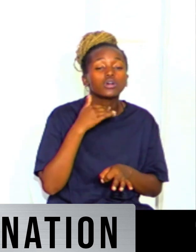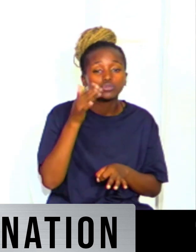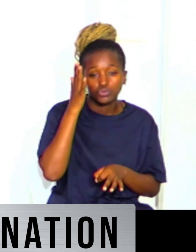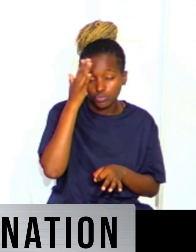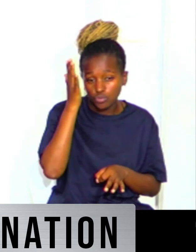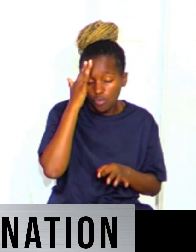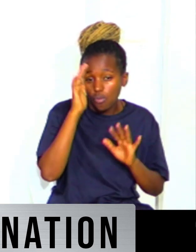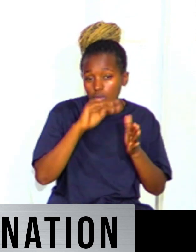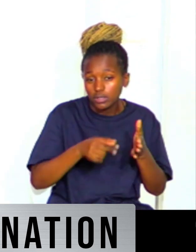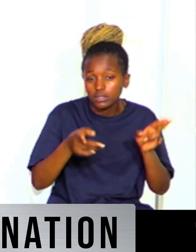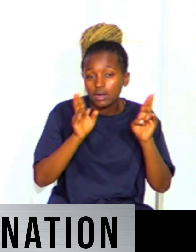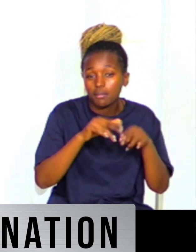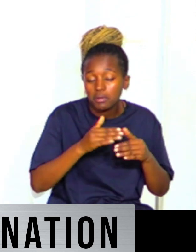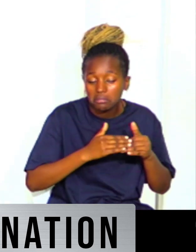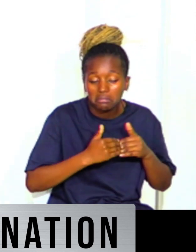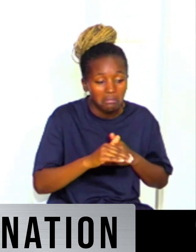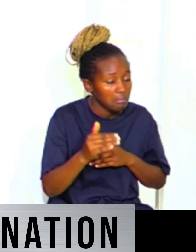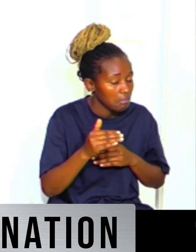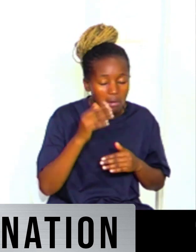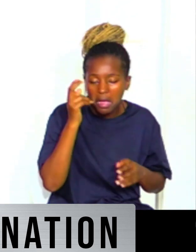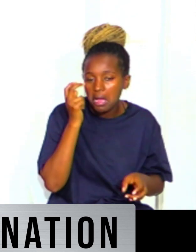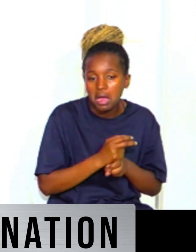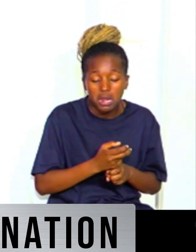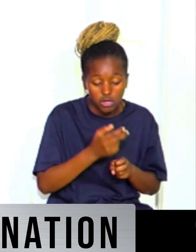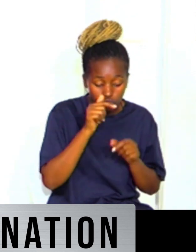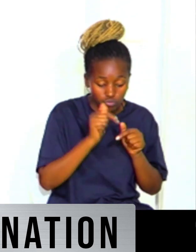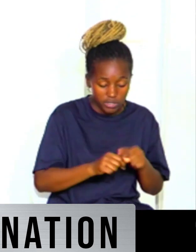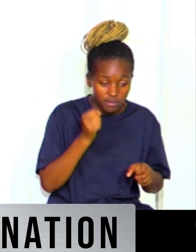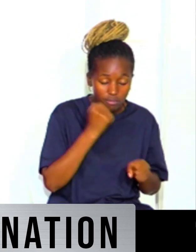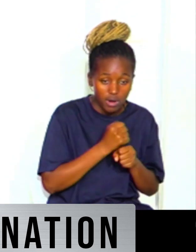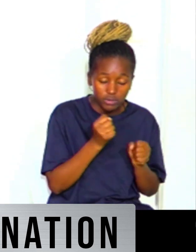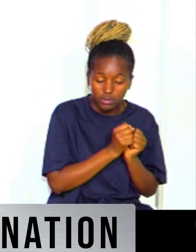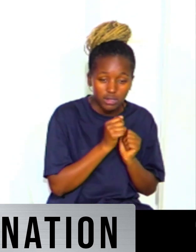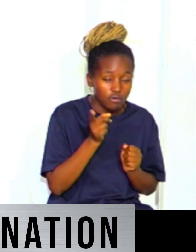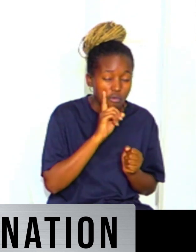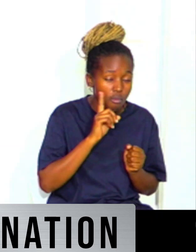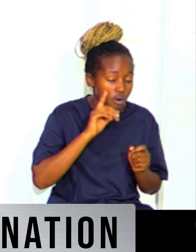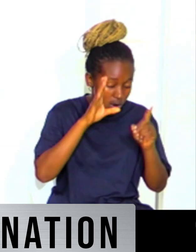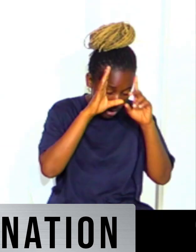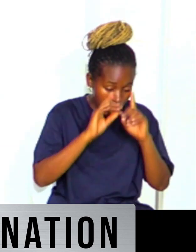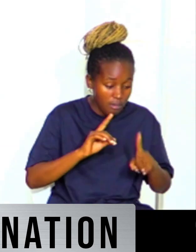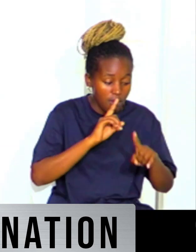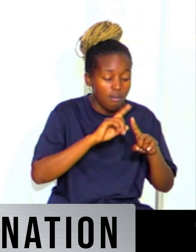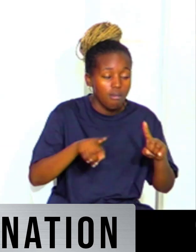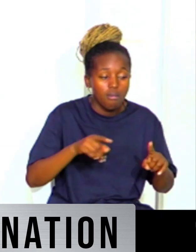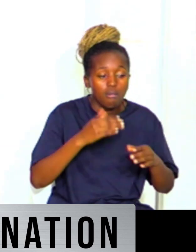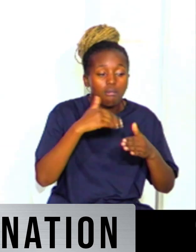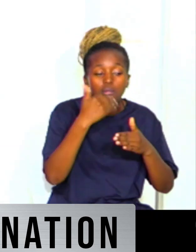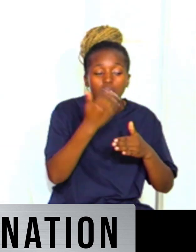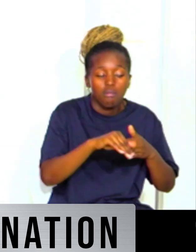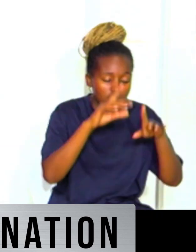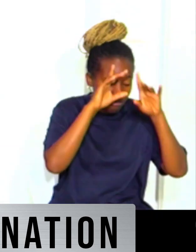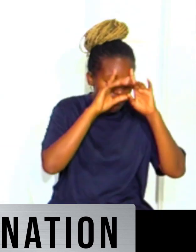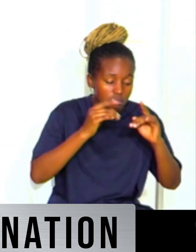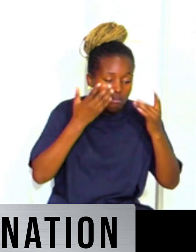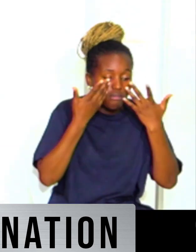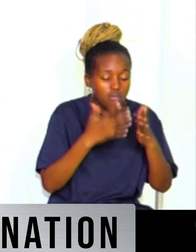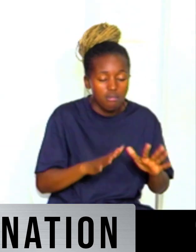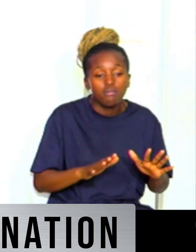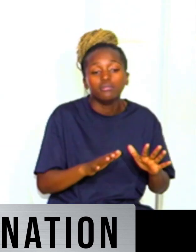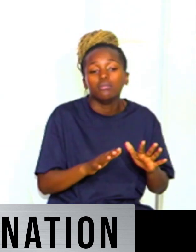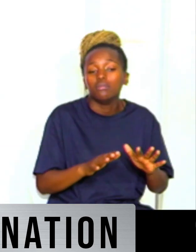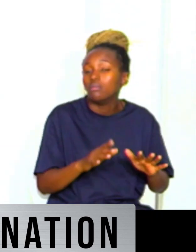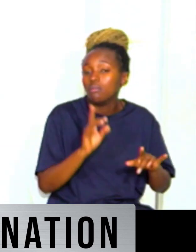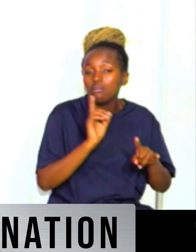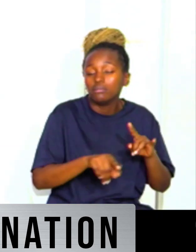Leo ako na wewe, kesho hayuko na wewe. Leo ameamua hivi, kesho ameamua hivi. So even the President of the Republic of Kenya